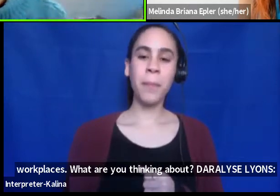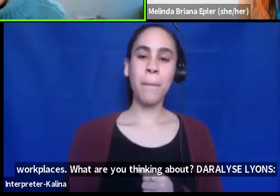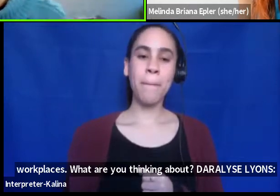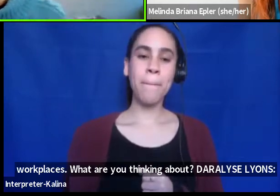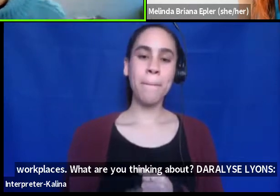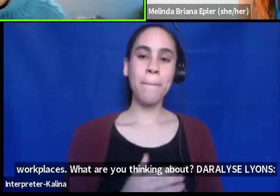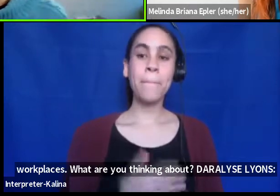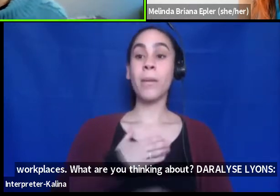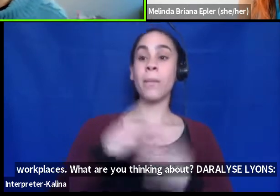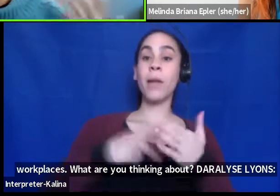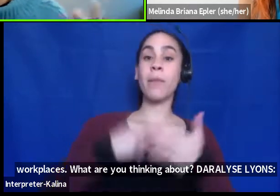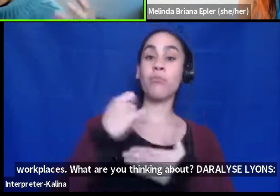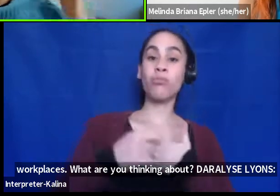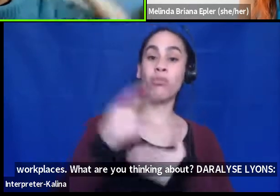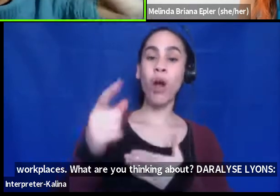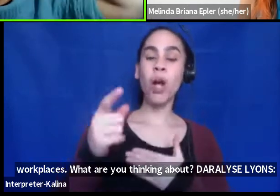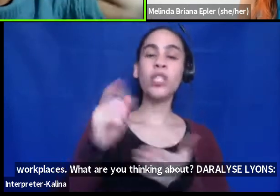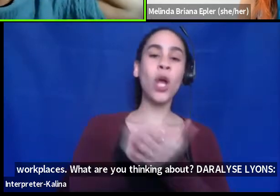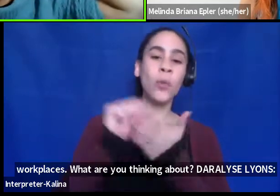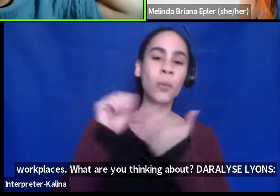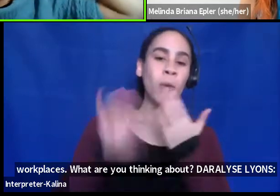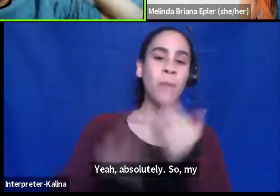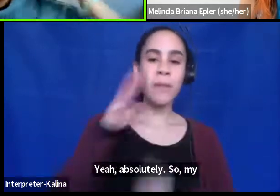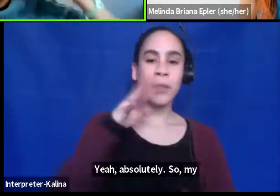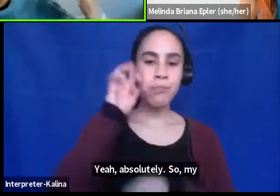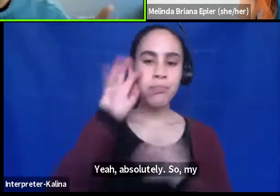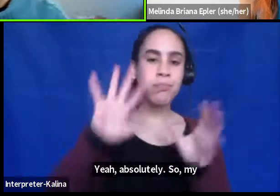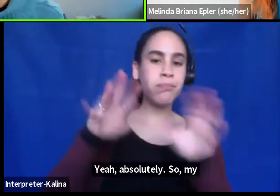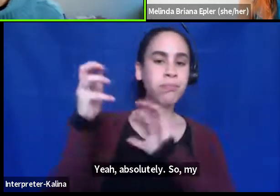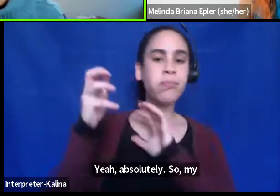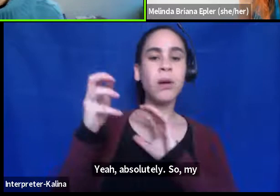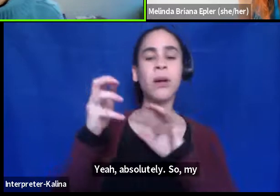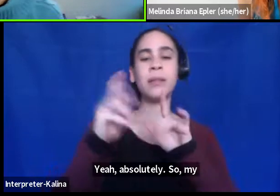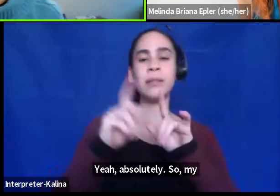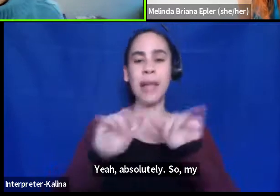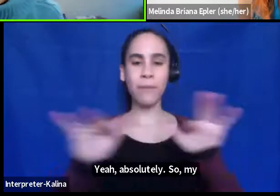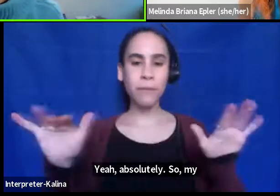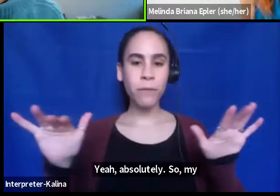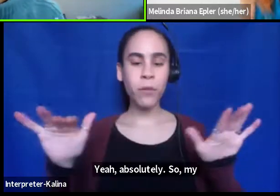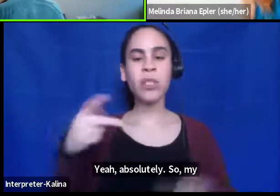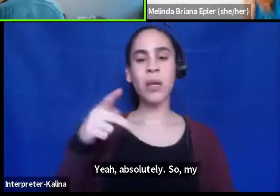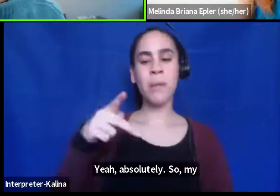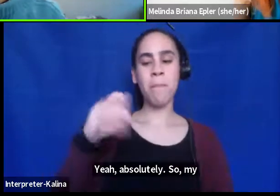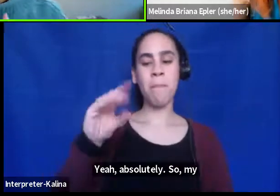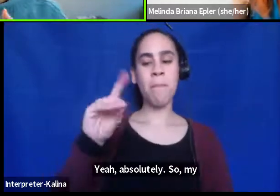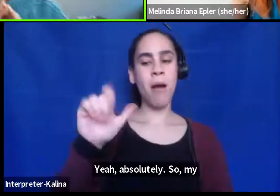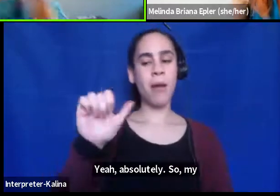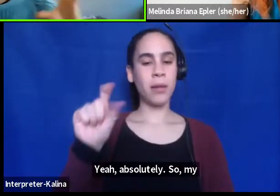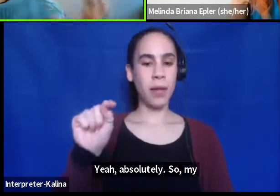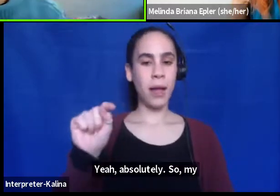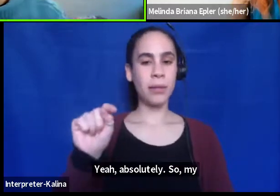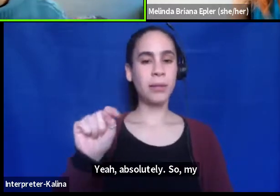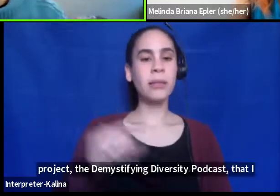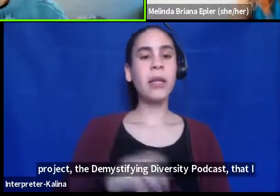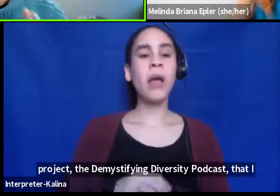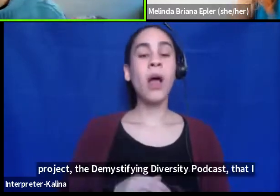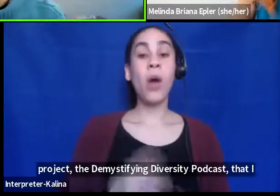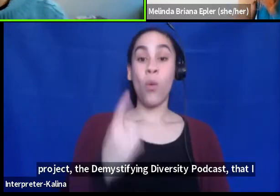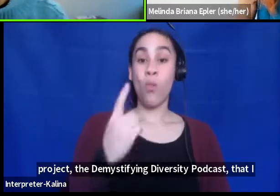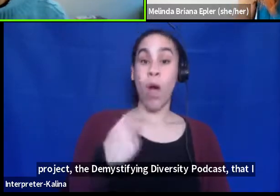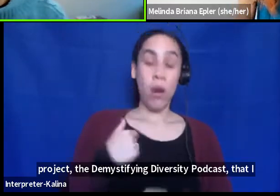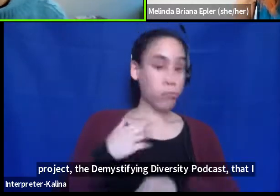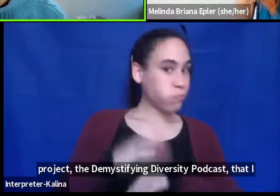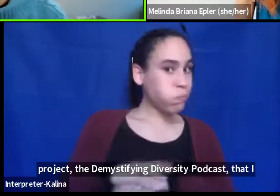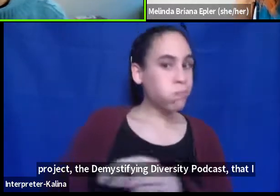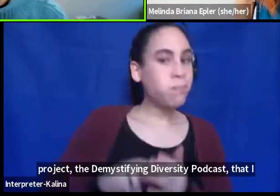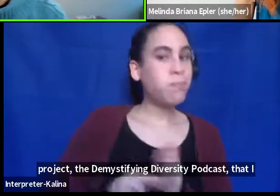the Demystifying Diversity podcast that I created, one of the things that I did like very intentionally was